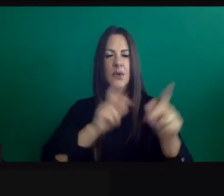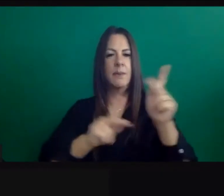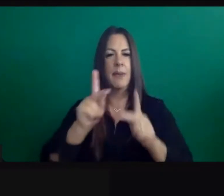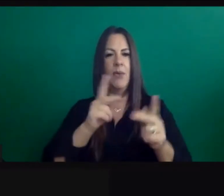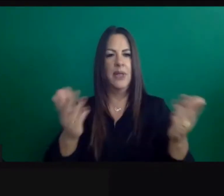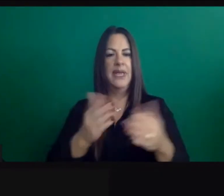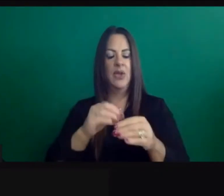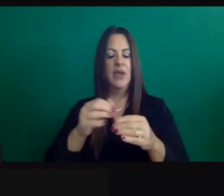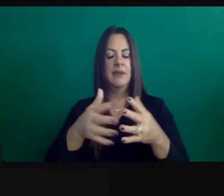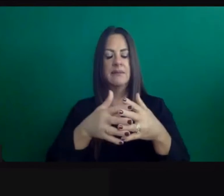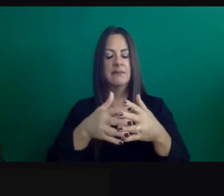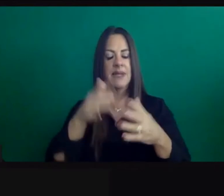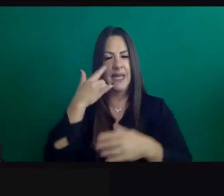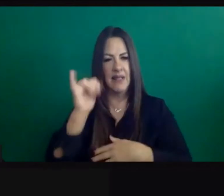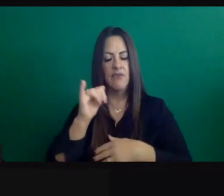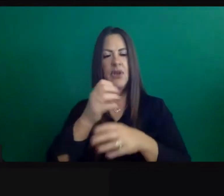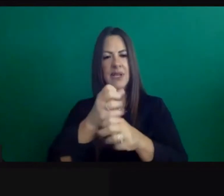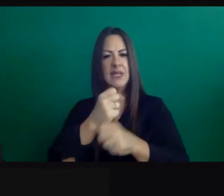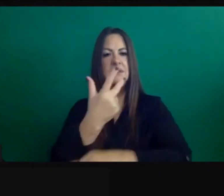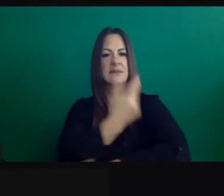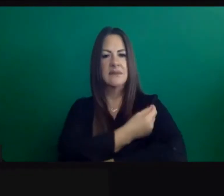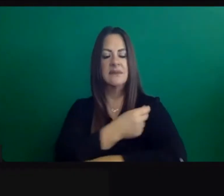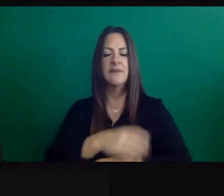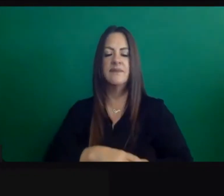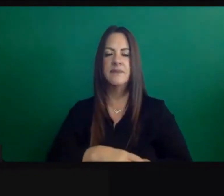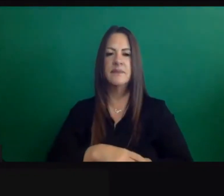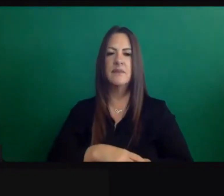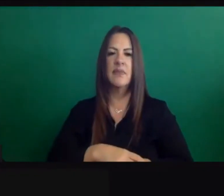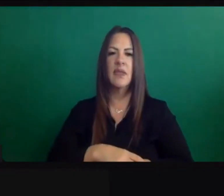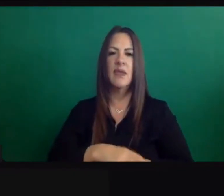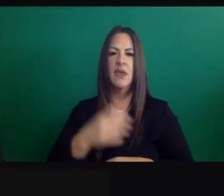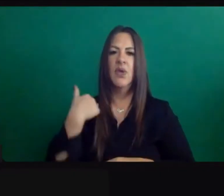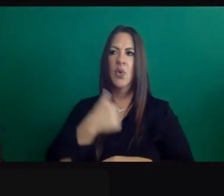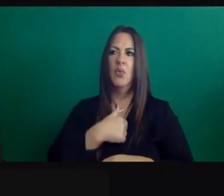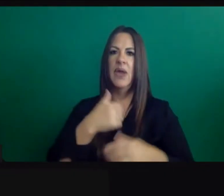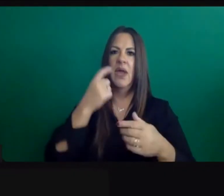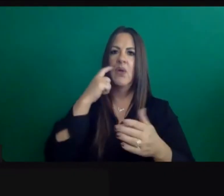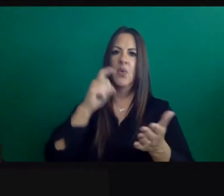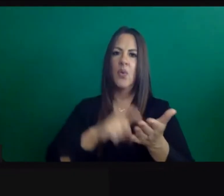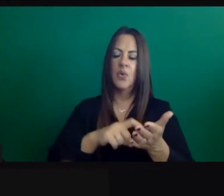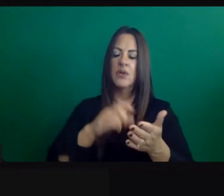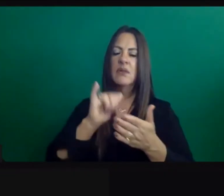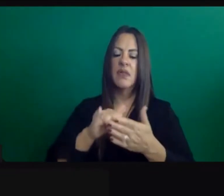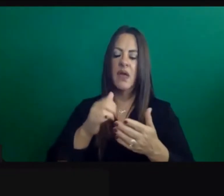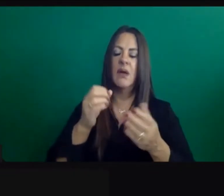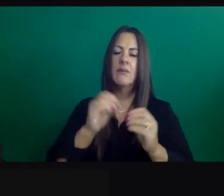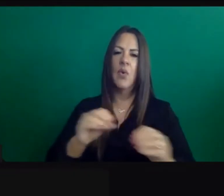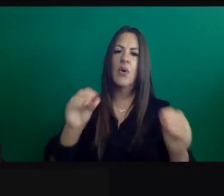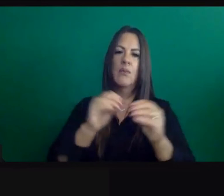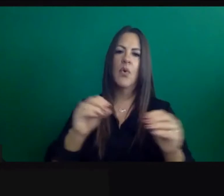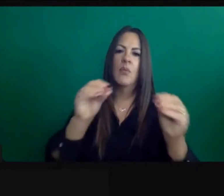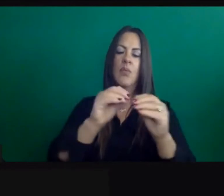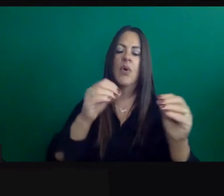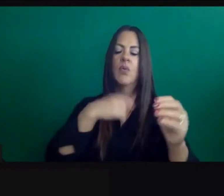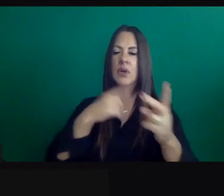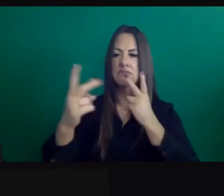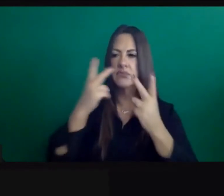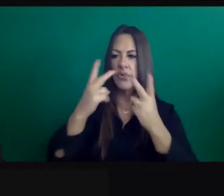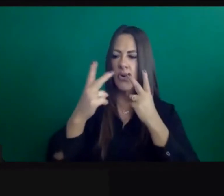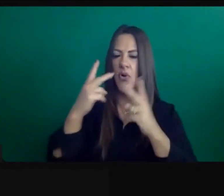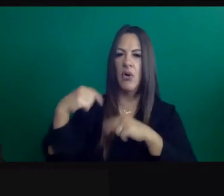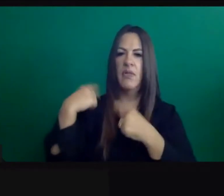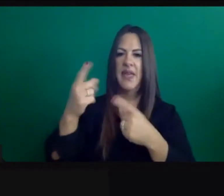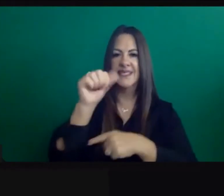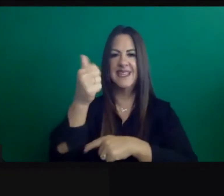Again, pointing to the incredible increase in the level of vaccinations day over day that we saw over that